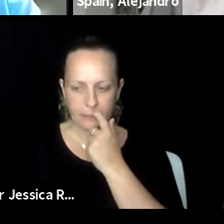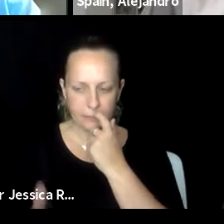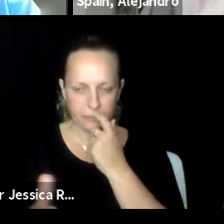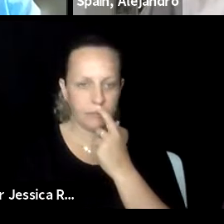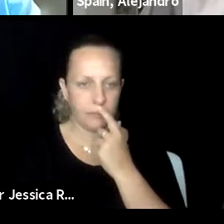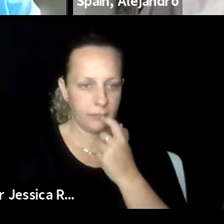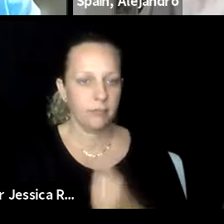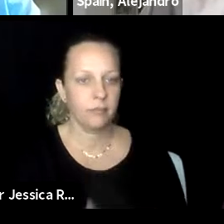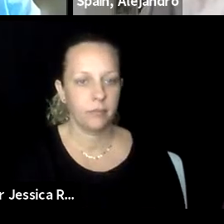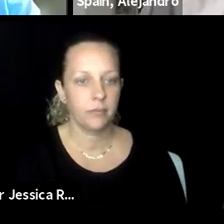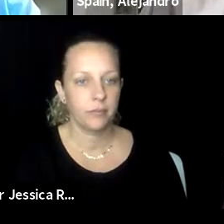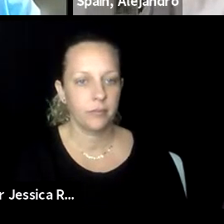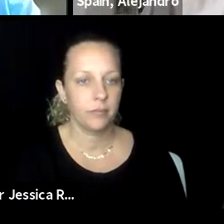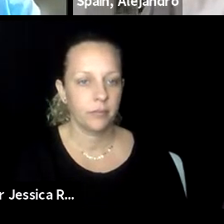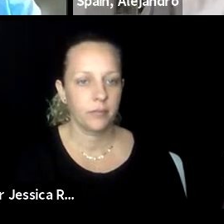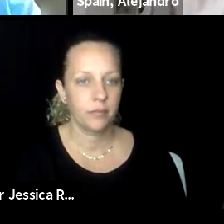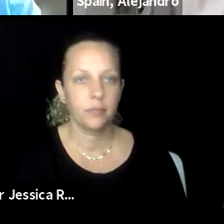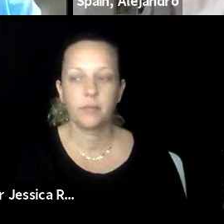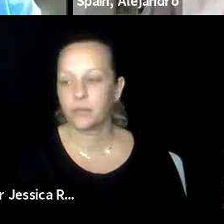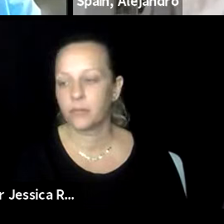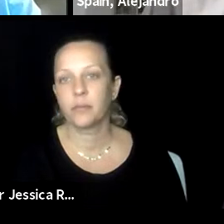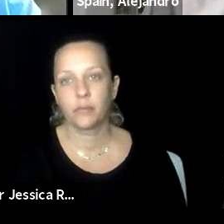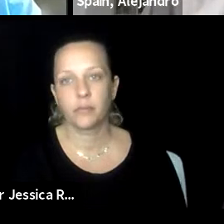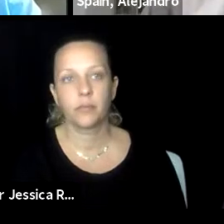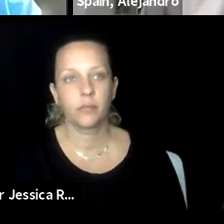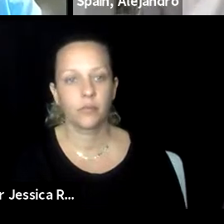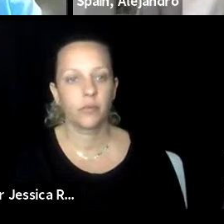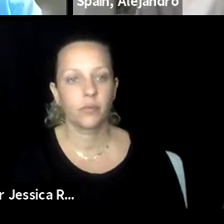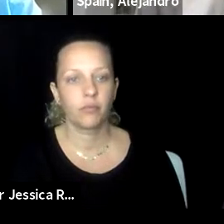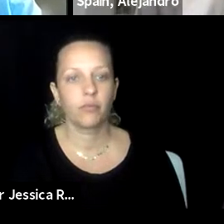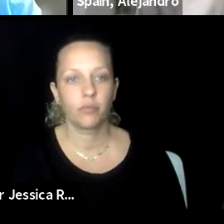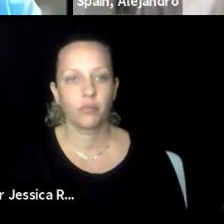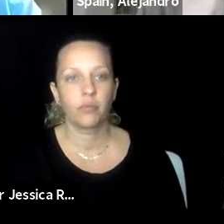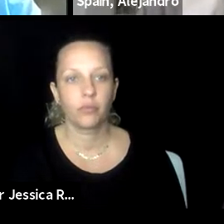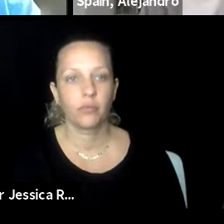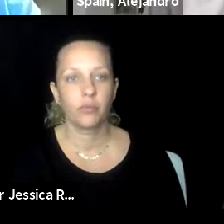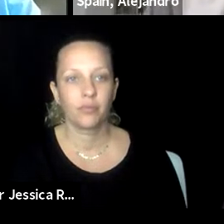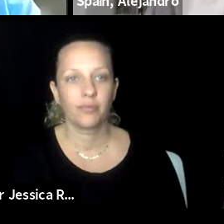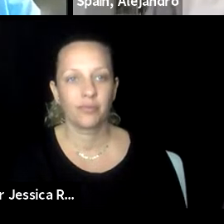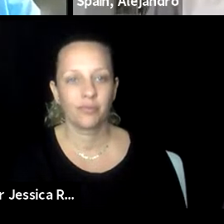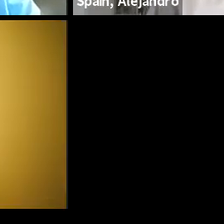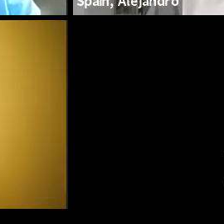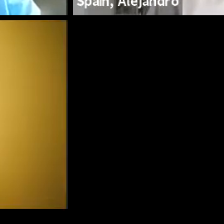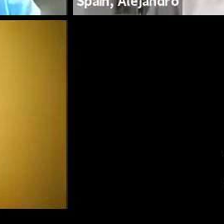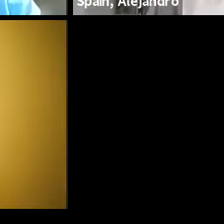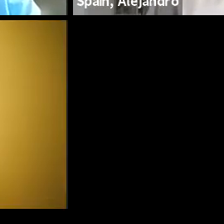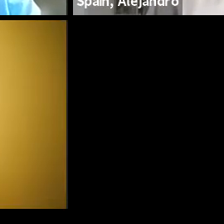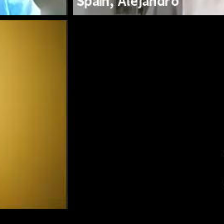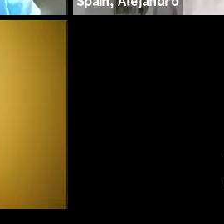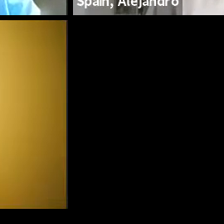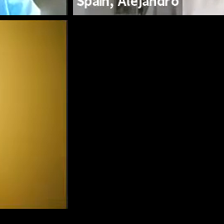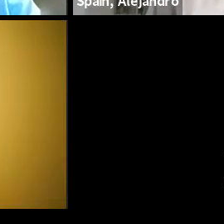why don't we skip the video and we just show it during the break? Francesca speaking here.